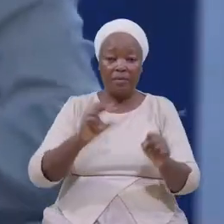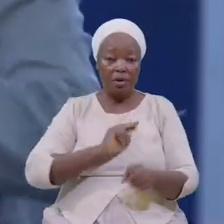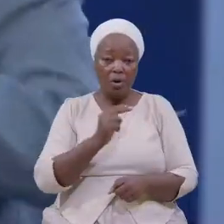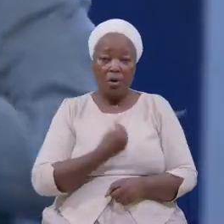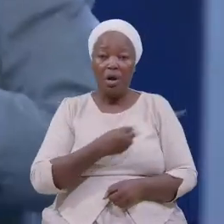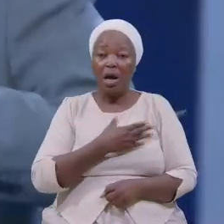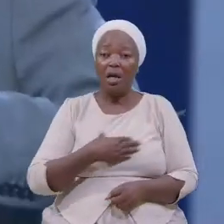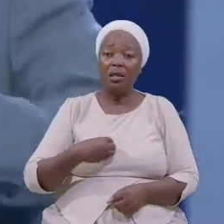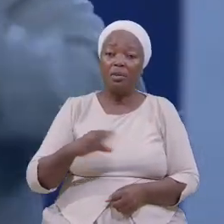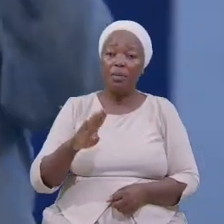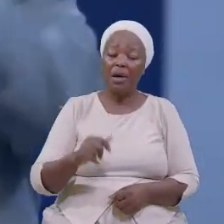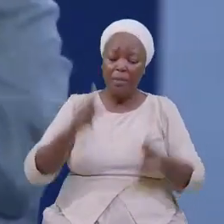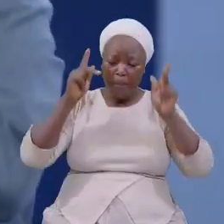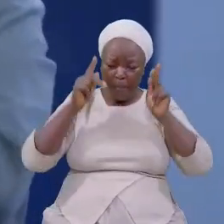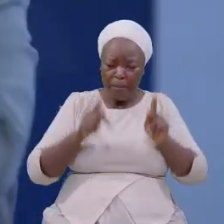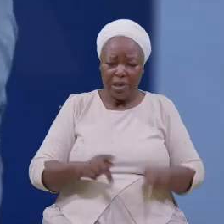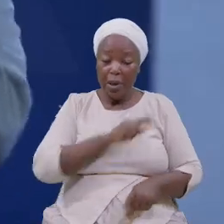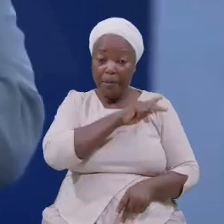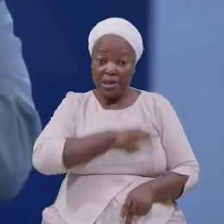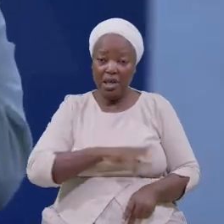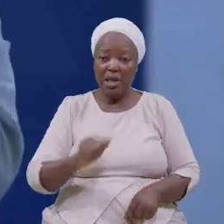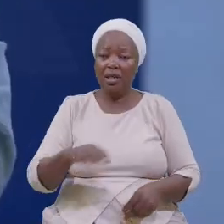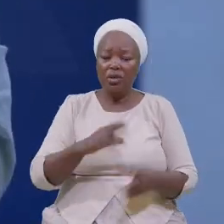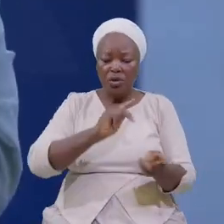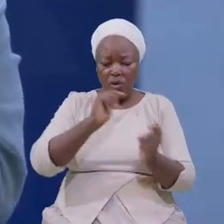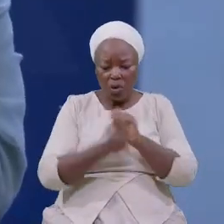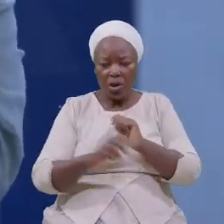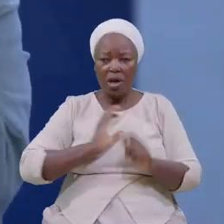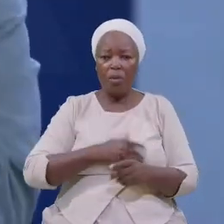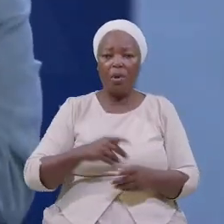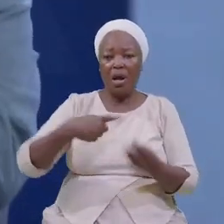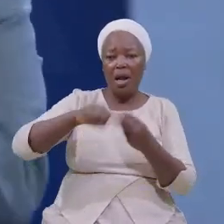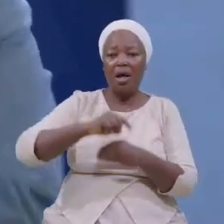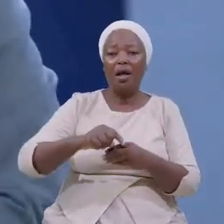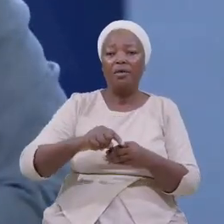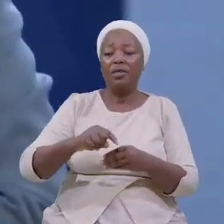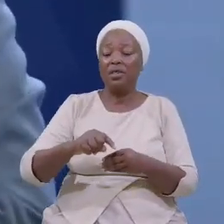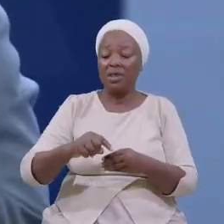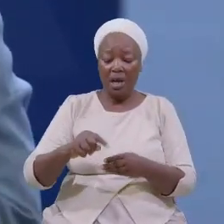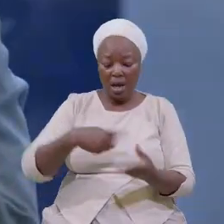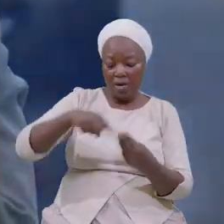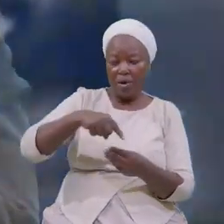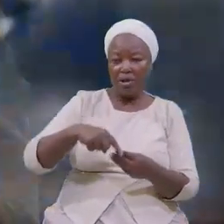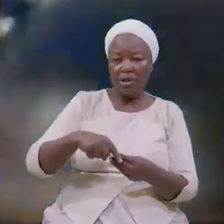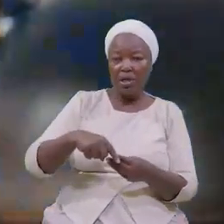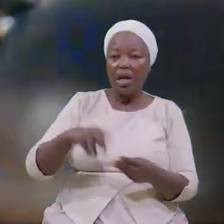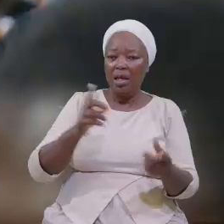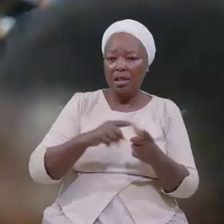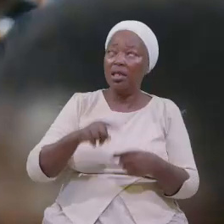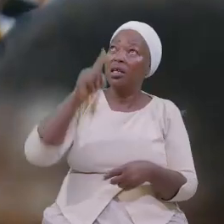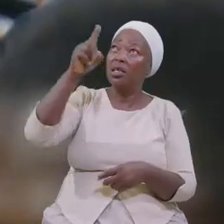by personally turning our life around. He is our Savior.